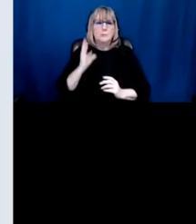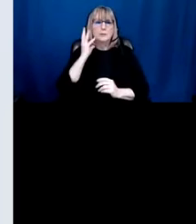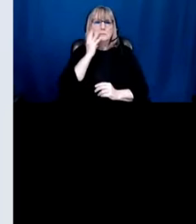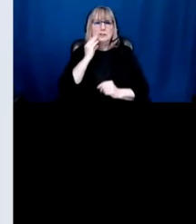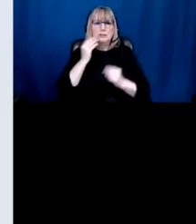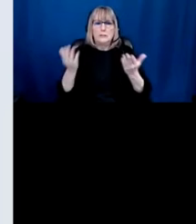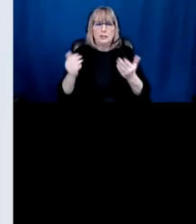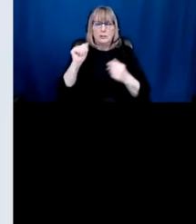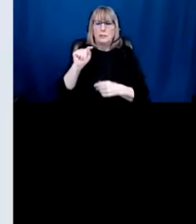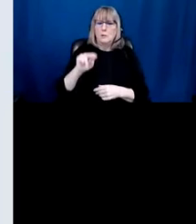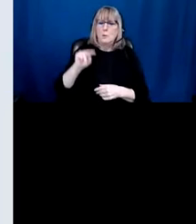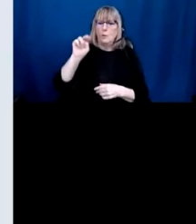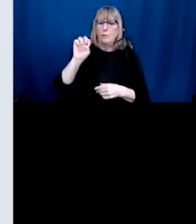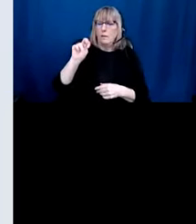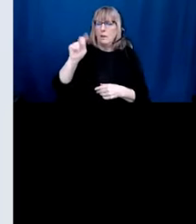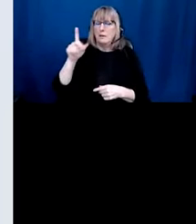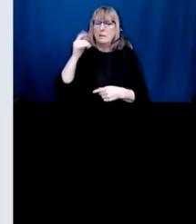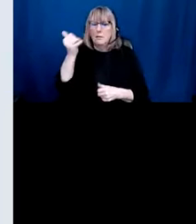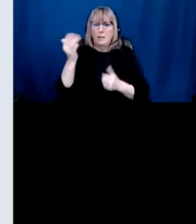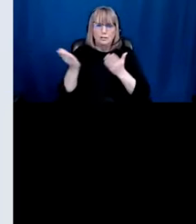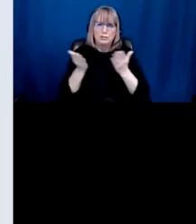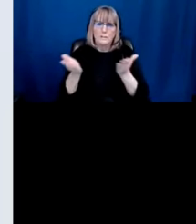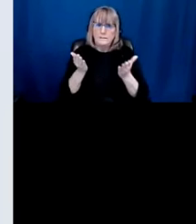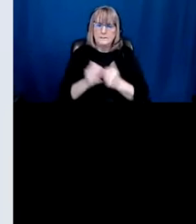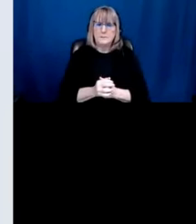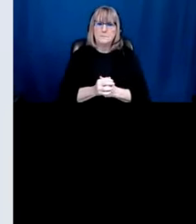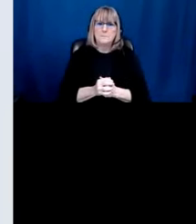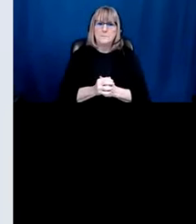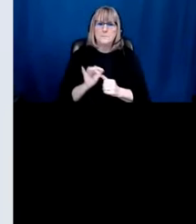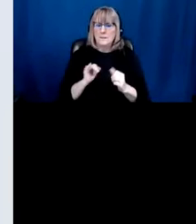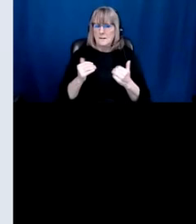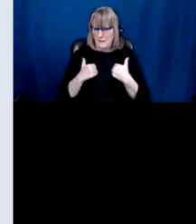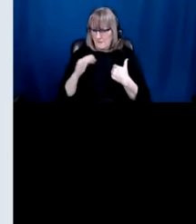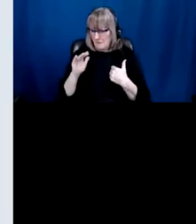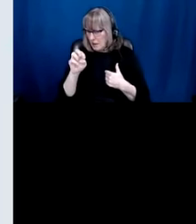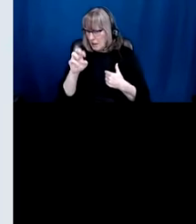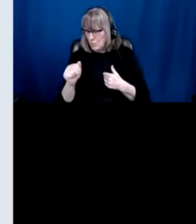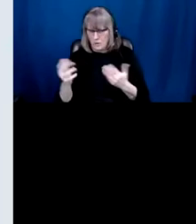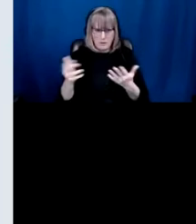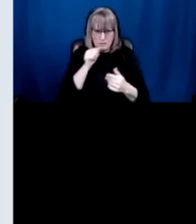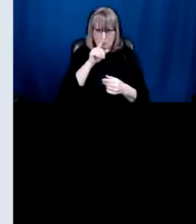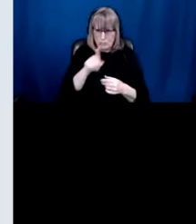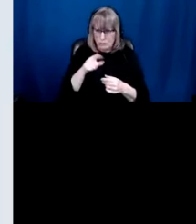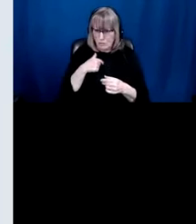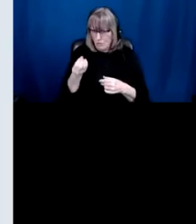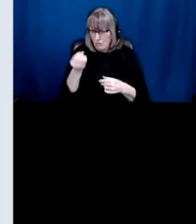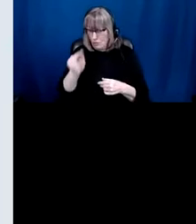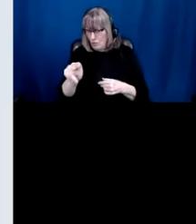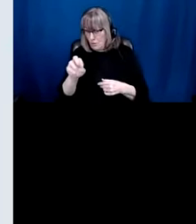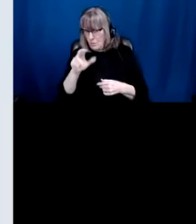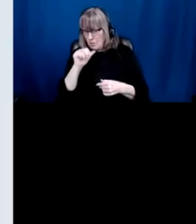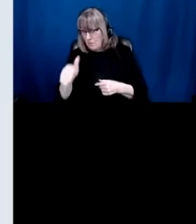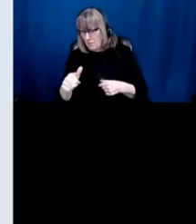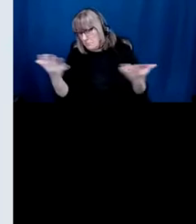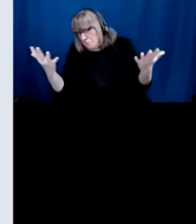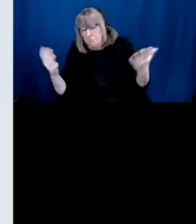here at North End de Teleservices. experiencia del cliente I do have a camera aquí en that North End shows Teleservices. if we turned on or not, but